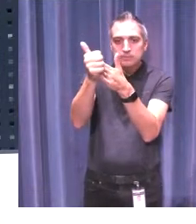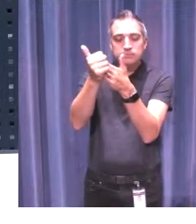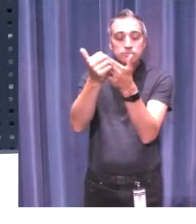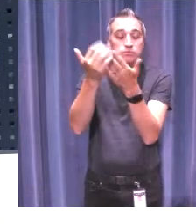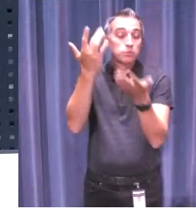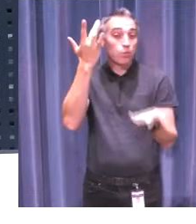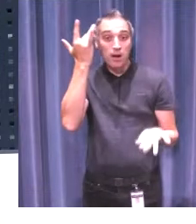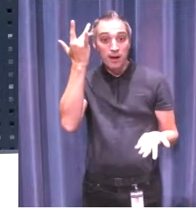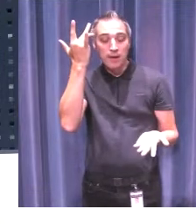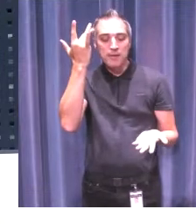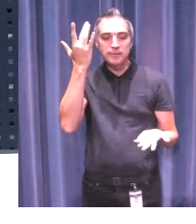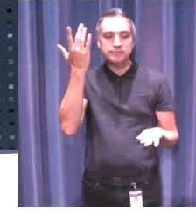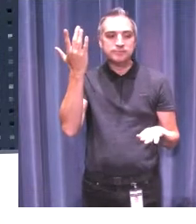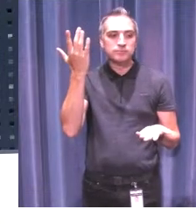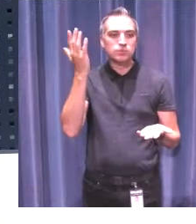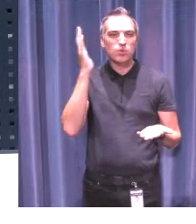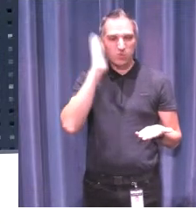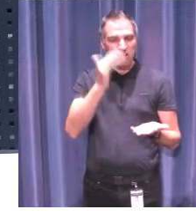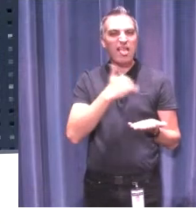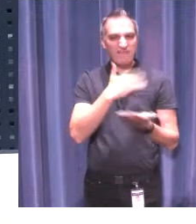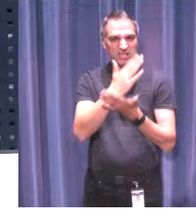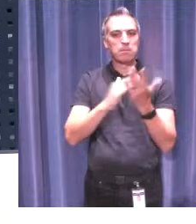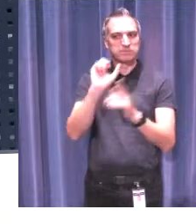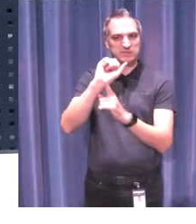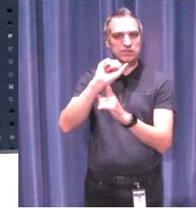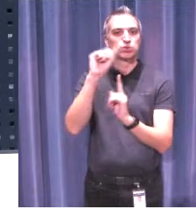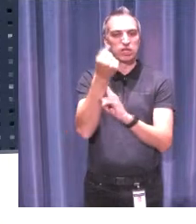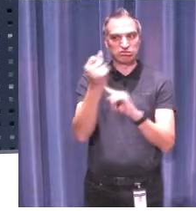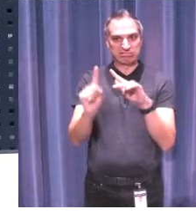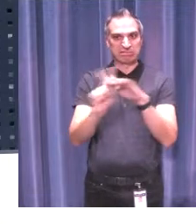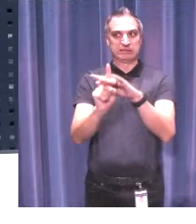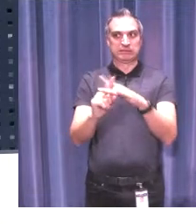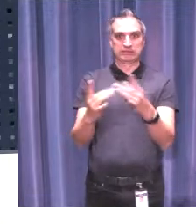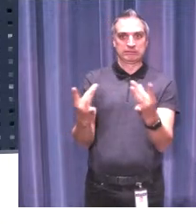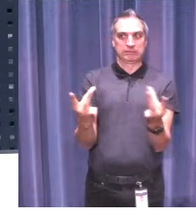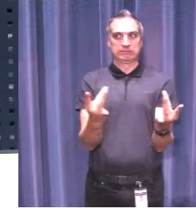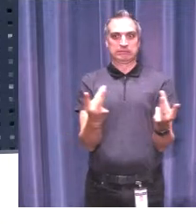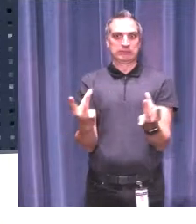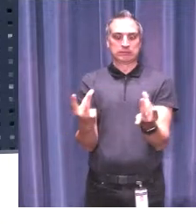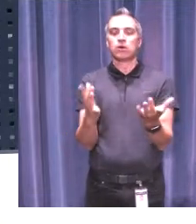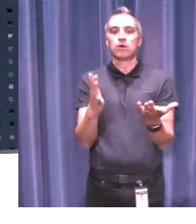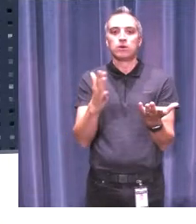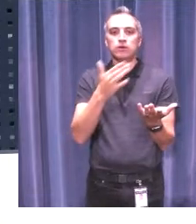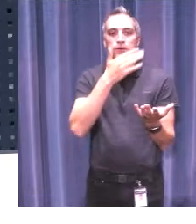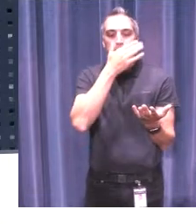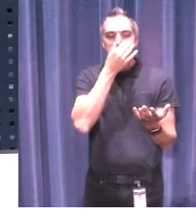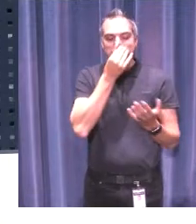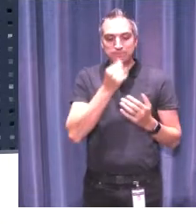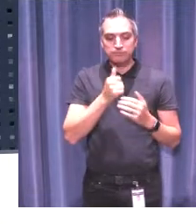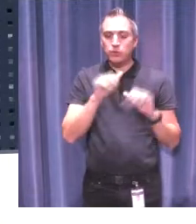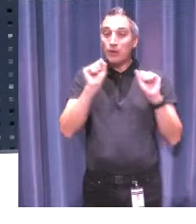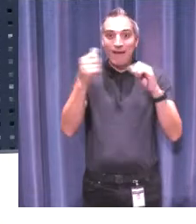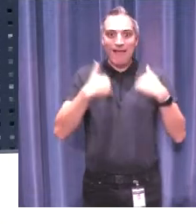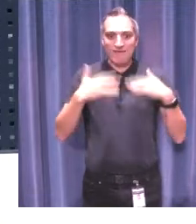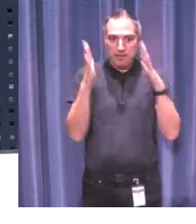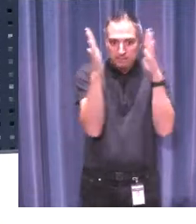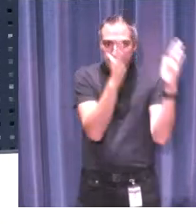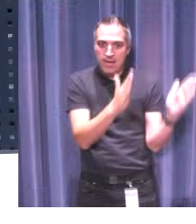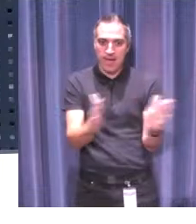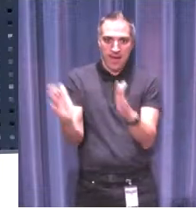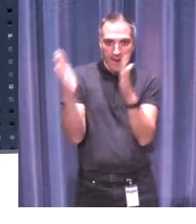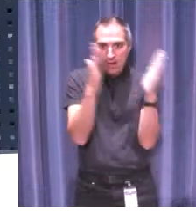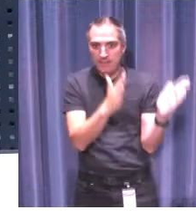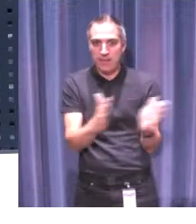going to have dicey situations. I mean, you can have all these plans for